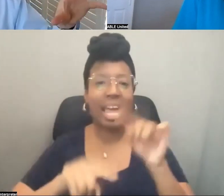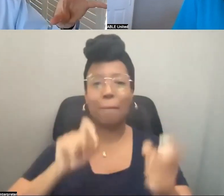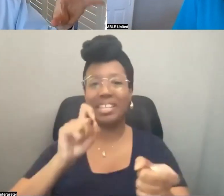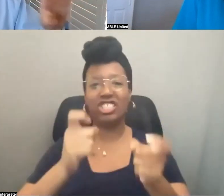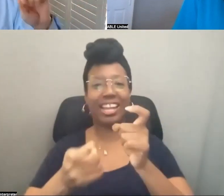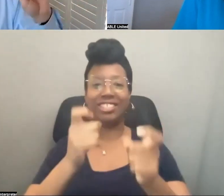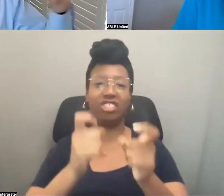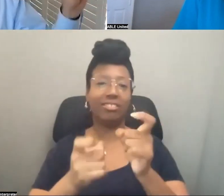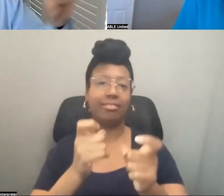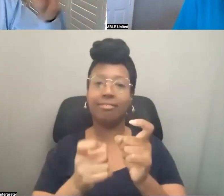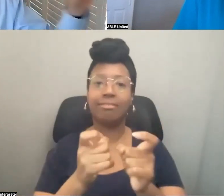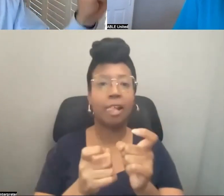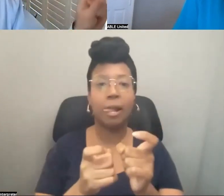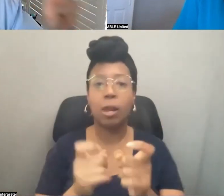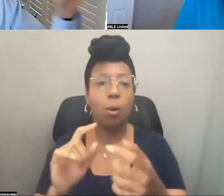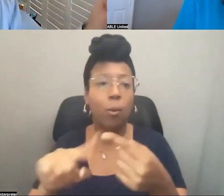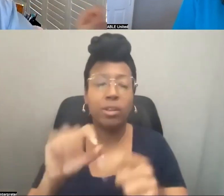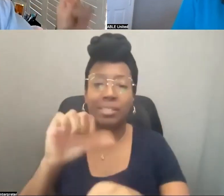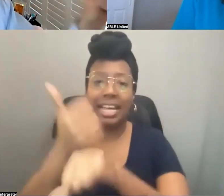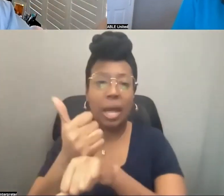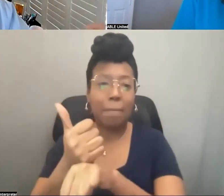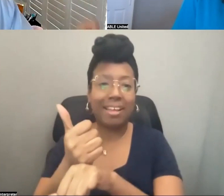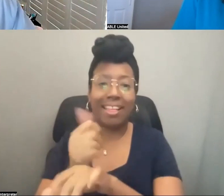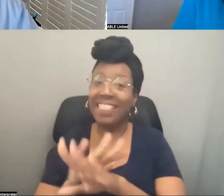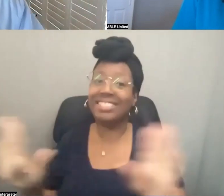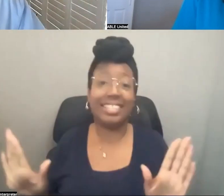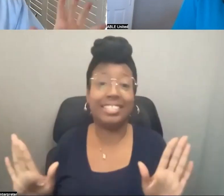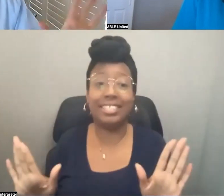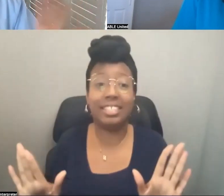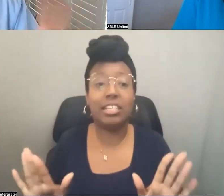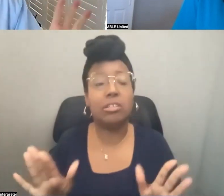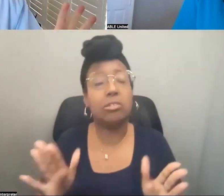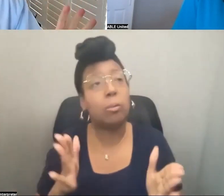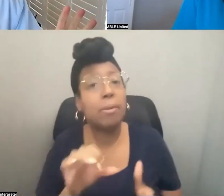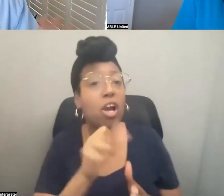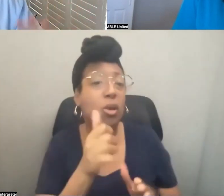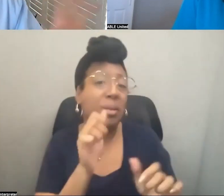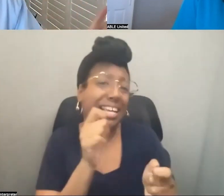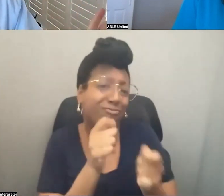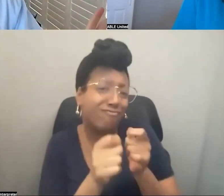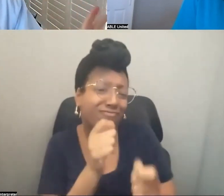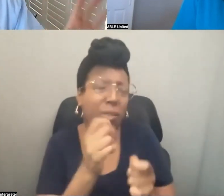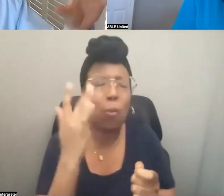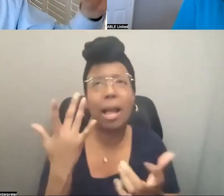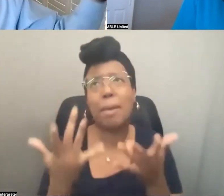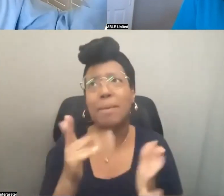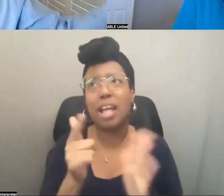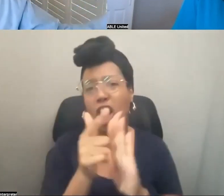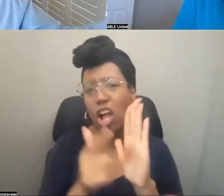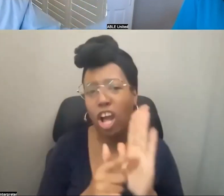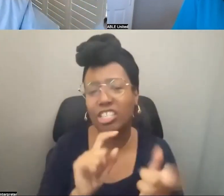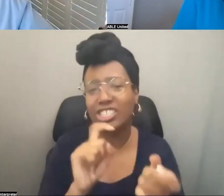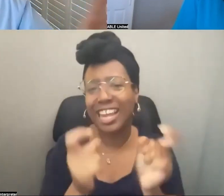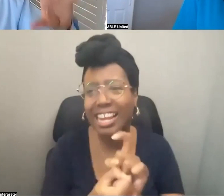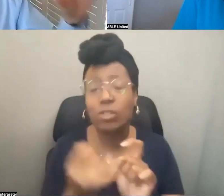They're irrevocable. Now, we can build in some language that if we need to make a change because the law has changed or there's a problem with it, we